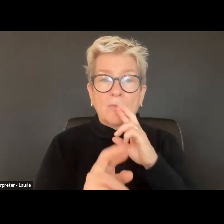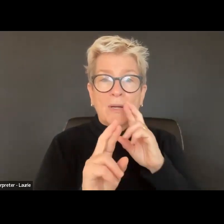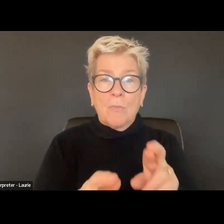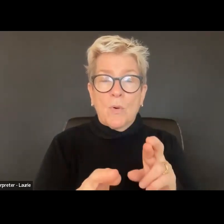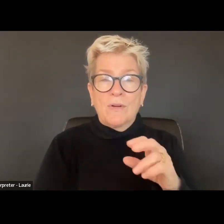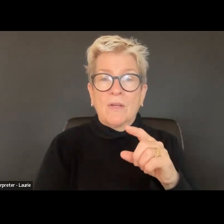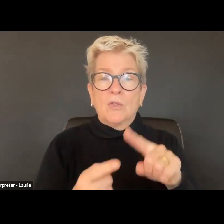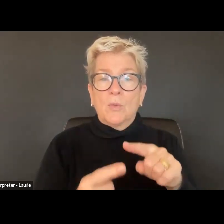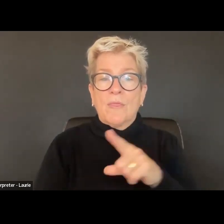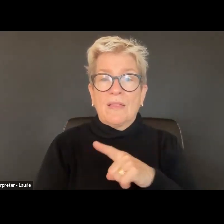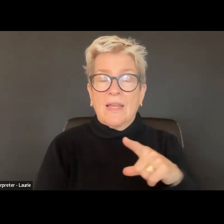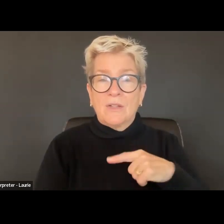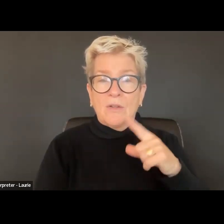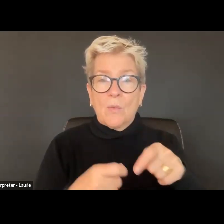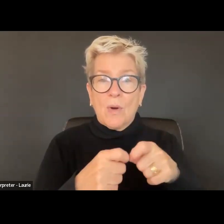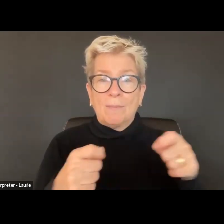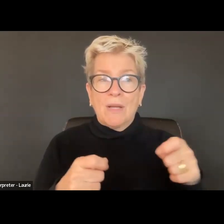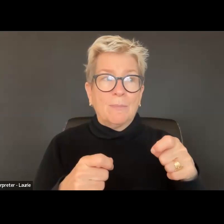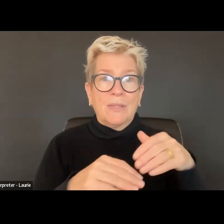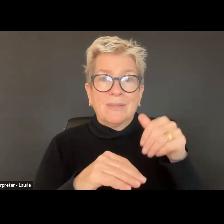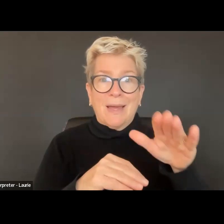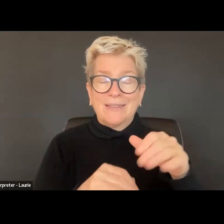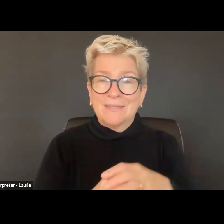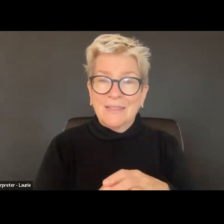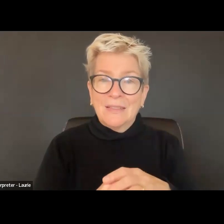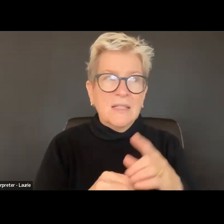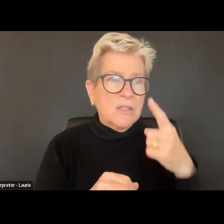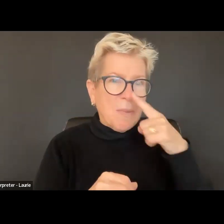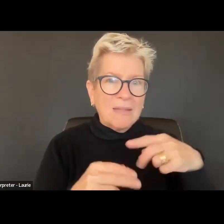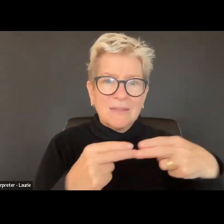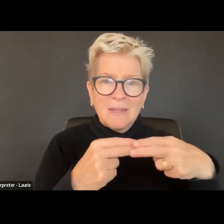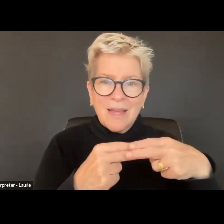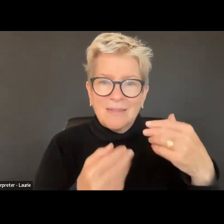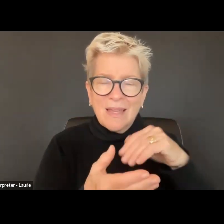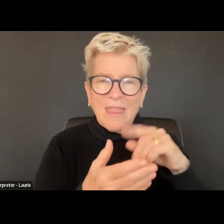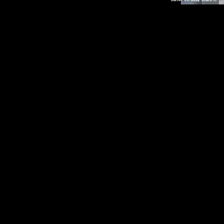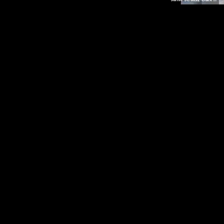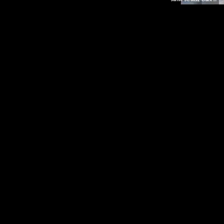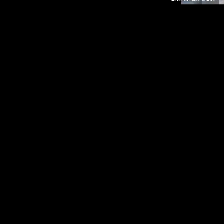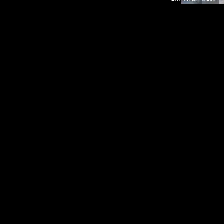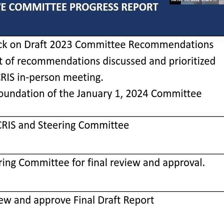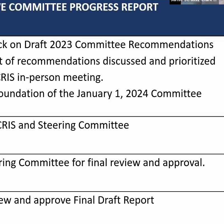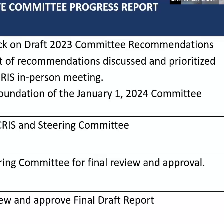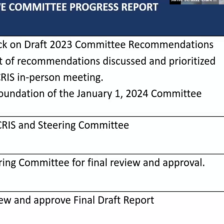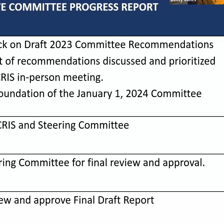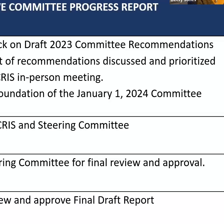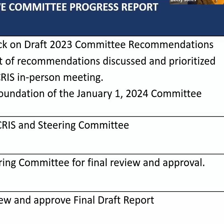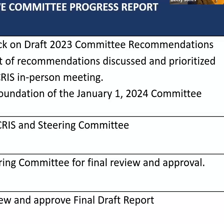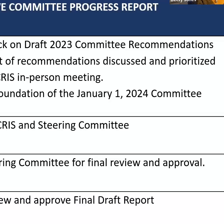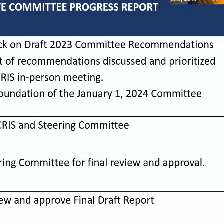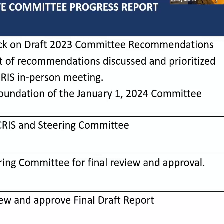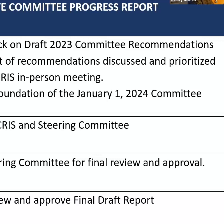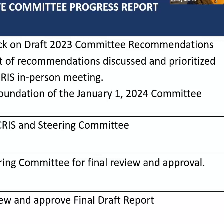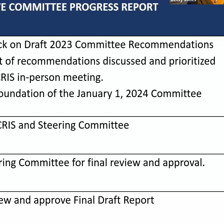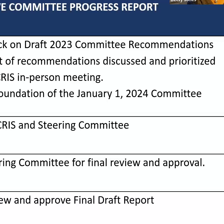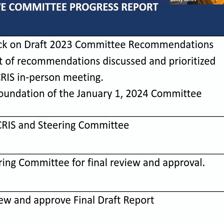up and out the door. So Chloe, if you could put those slides back up, I think Betsy's going to walk us through that. Thanks, Jamie.